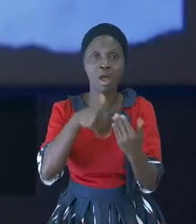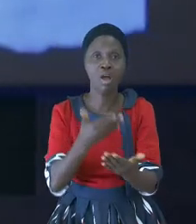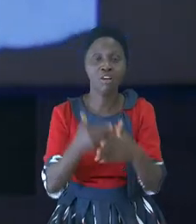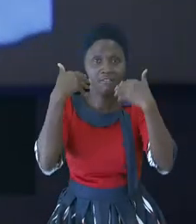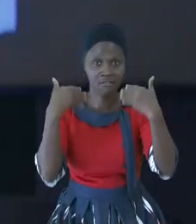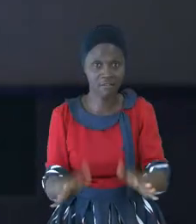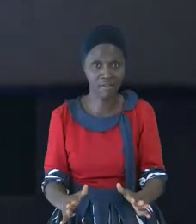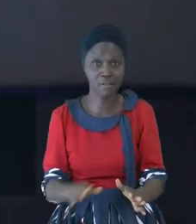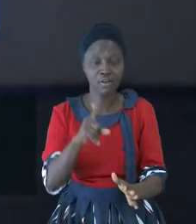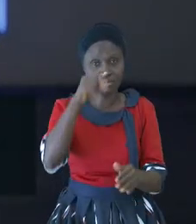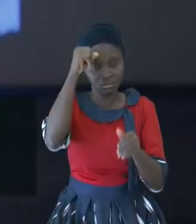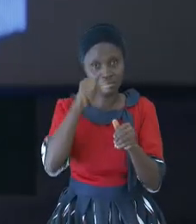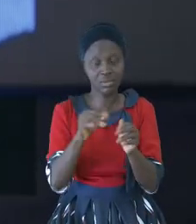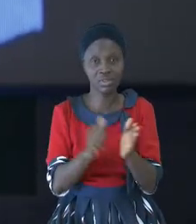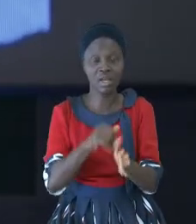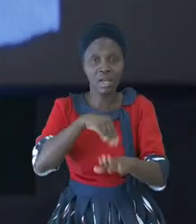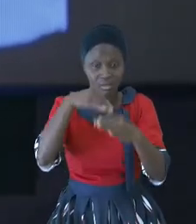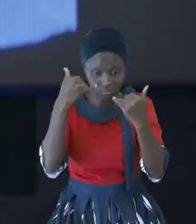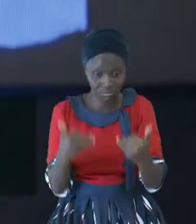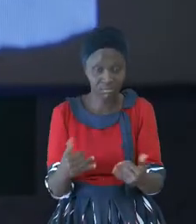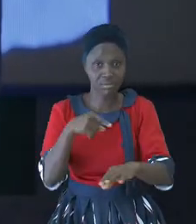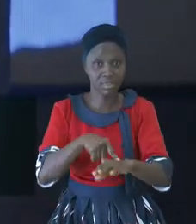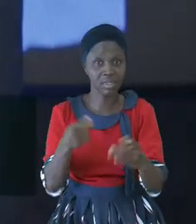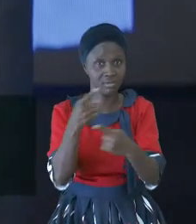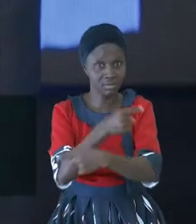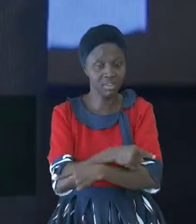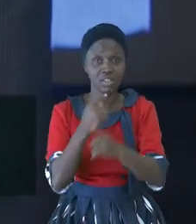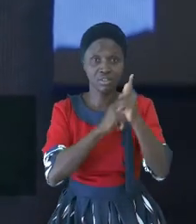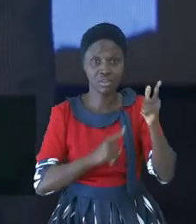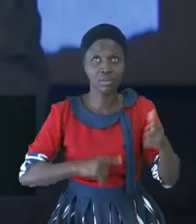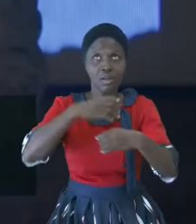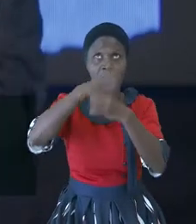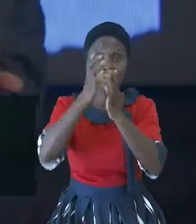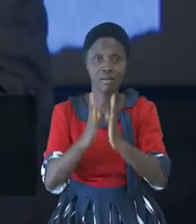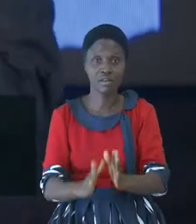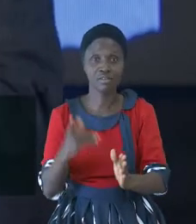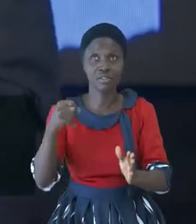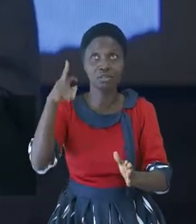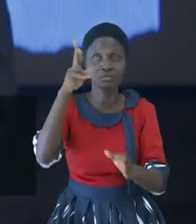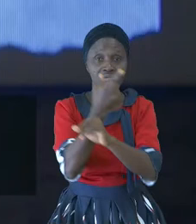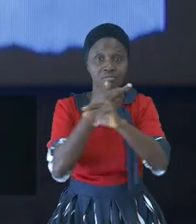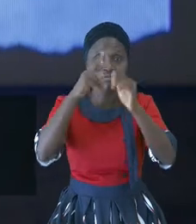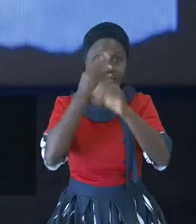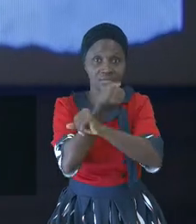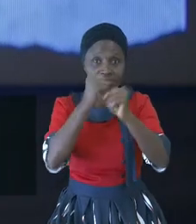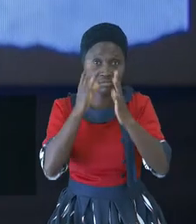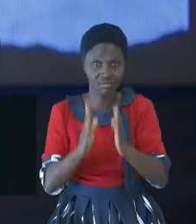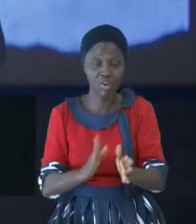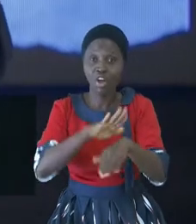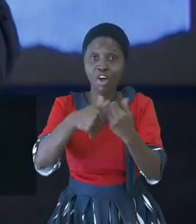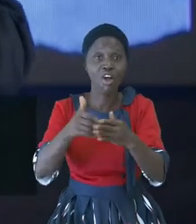present time, the present day, the Lord, the Creator, the Redeemer, the all-sufficient one